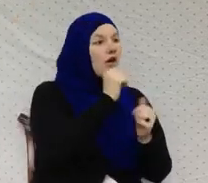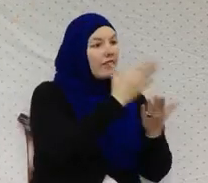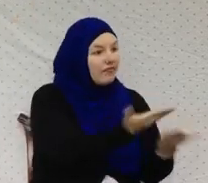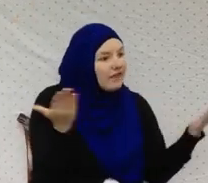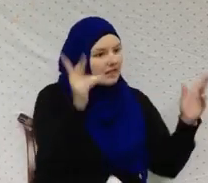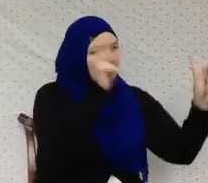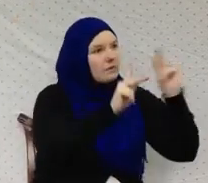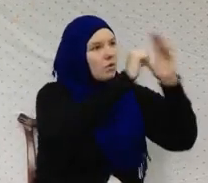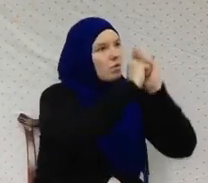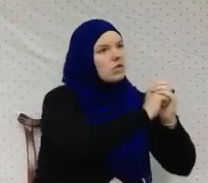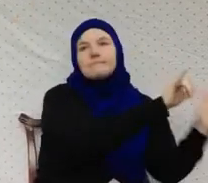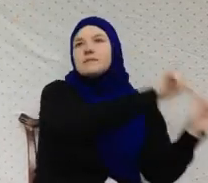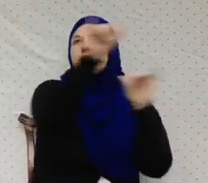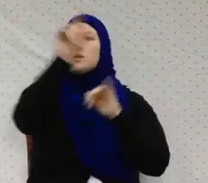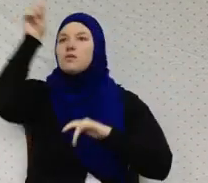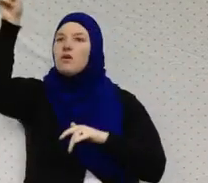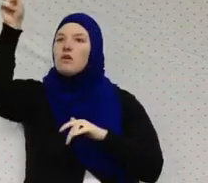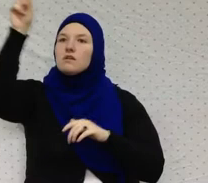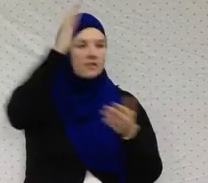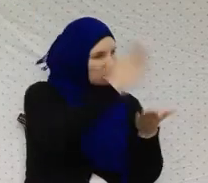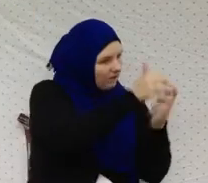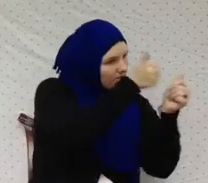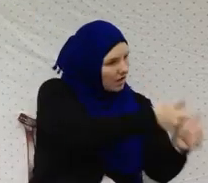associate anyone with Allah subhanahu wa ta'ala.